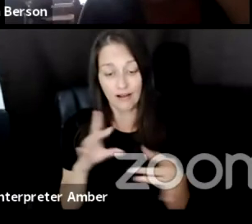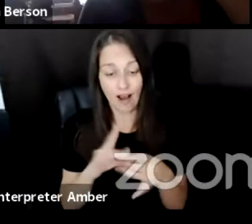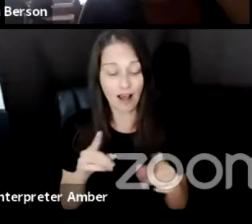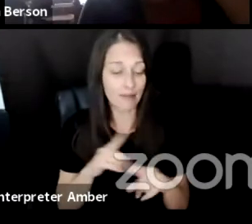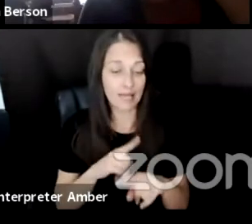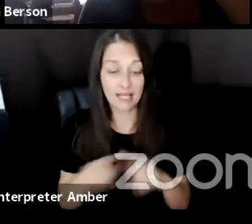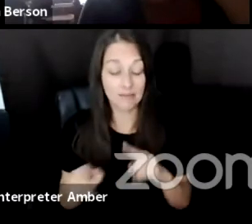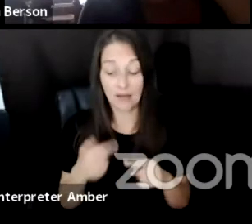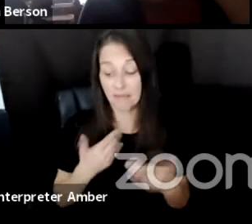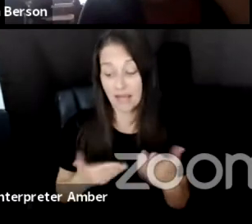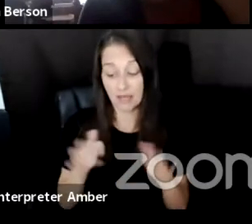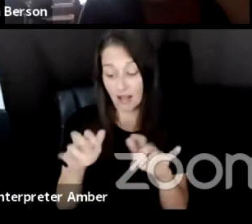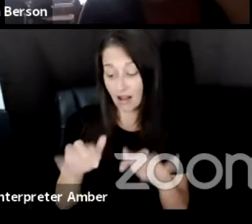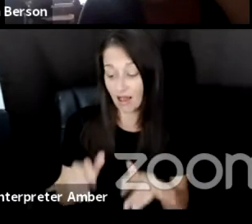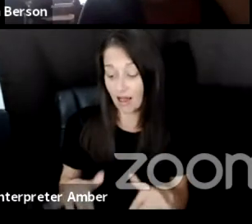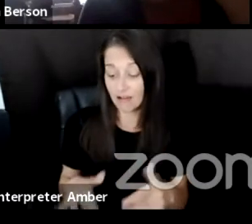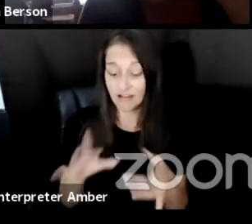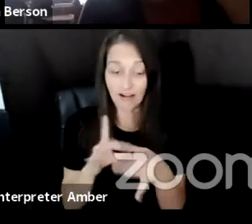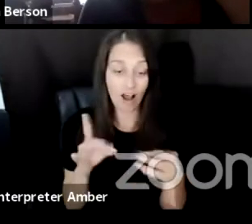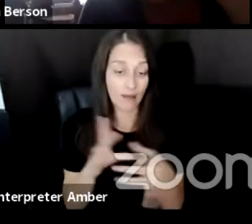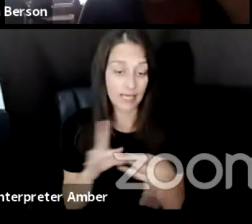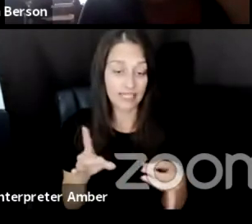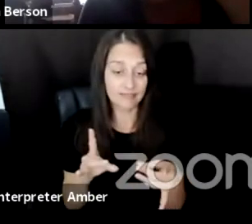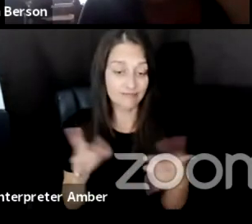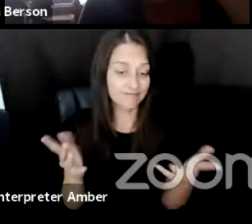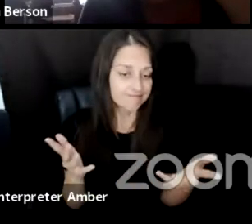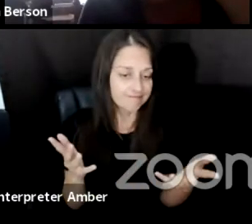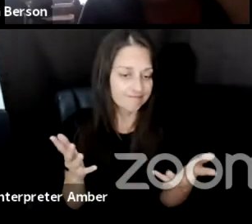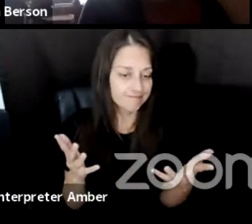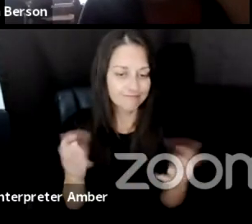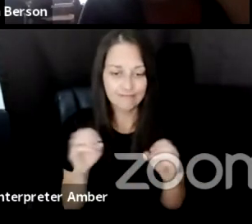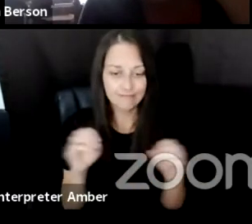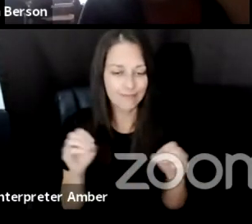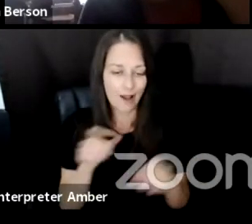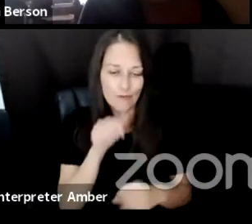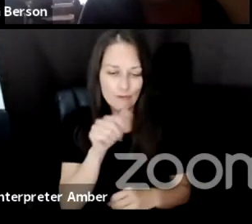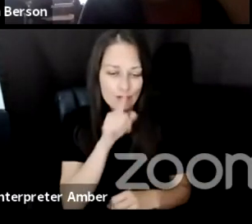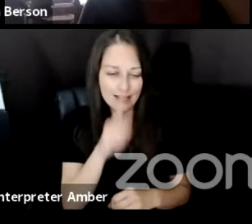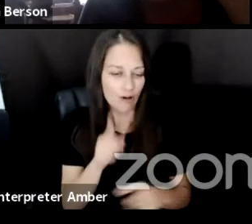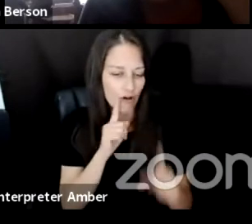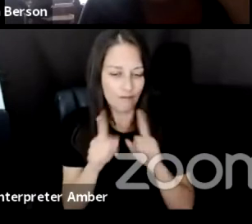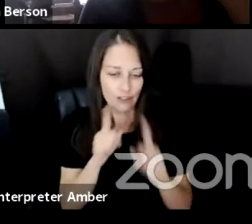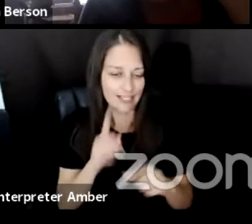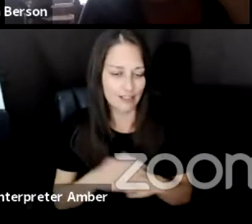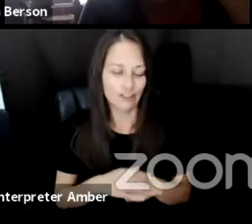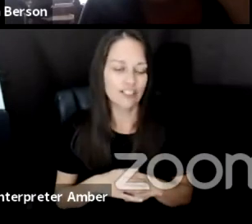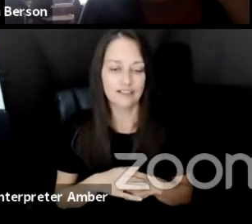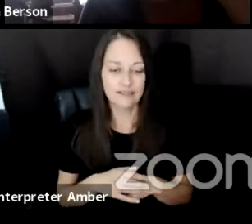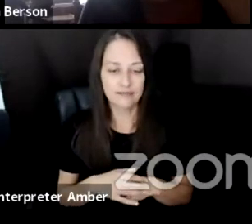black hole, and it's not really as much of a conversation as might be